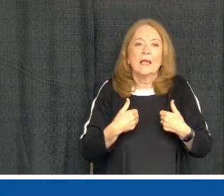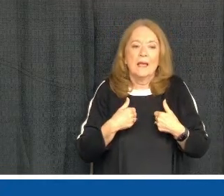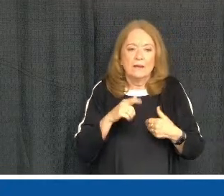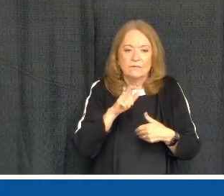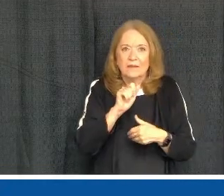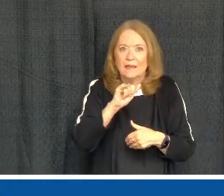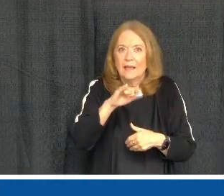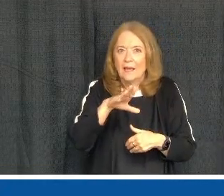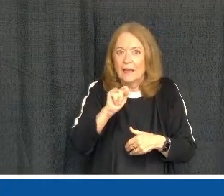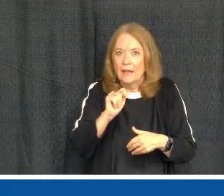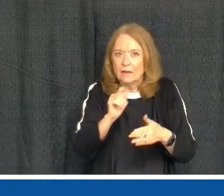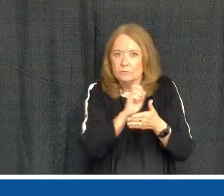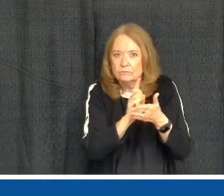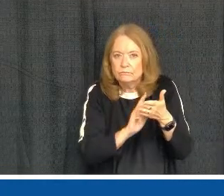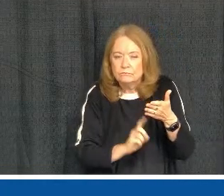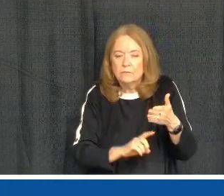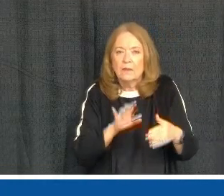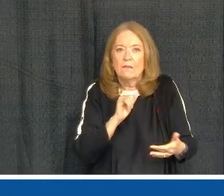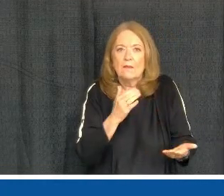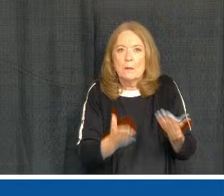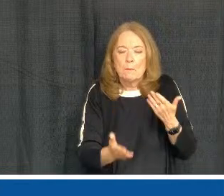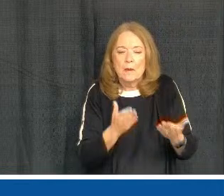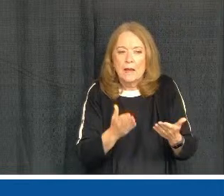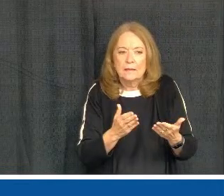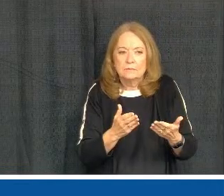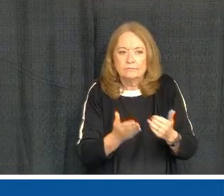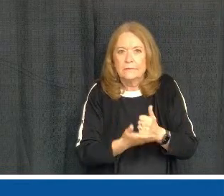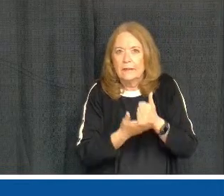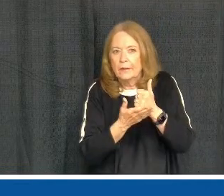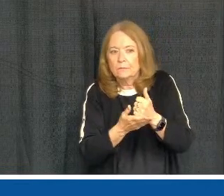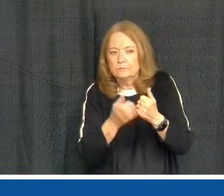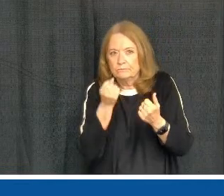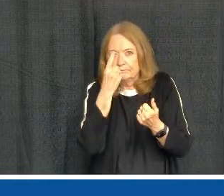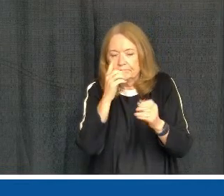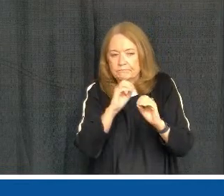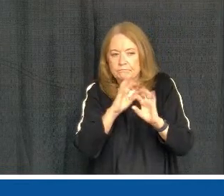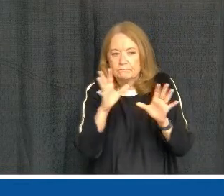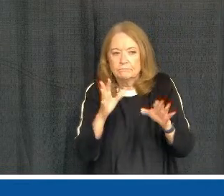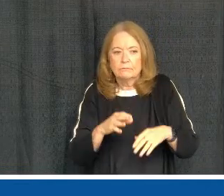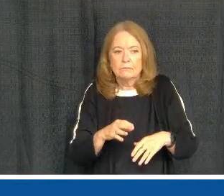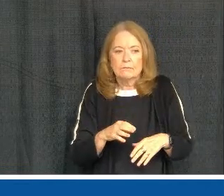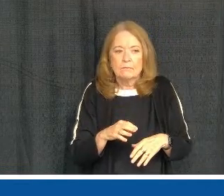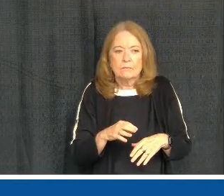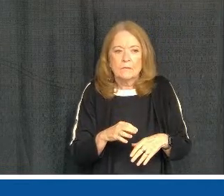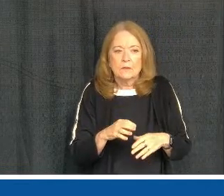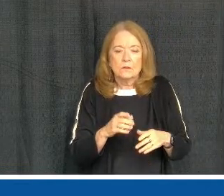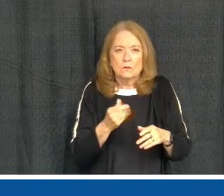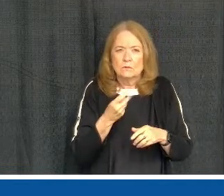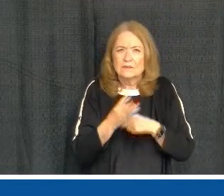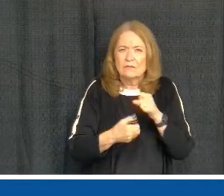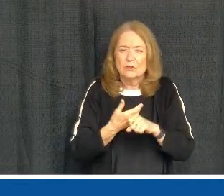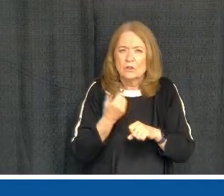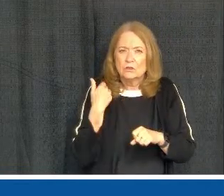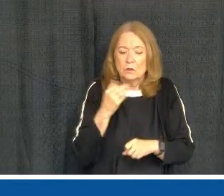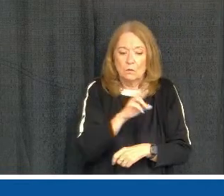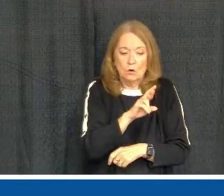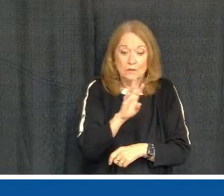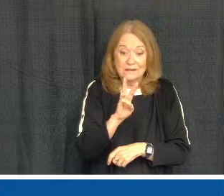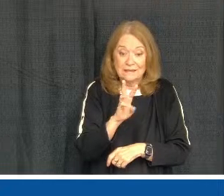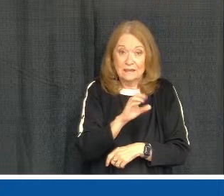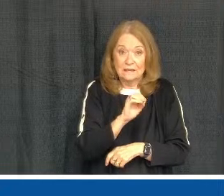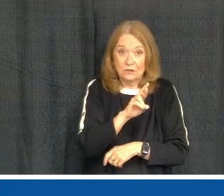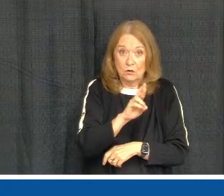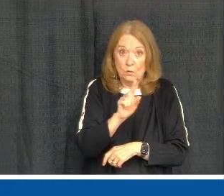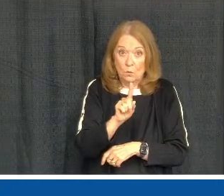layout that may make it a little clearer than this map. So several years ago, the R6 and the